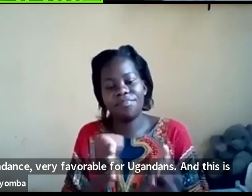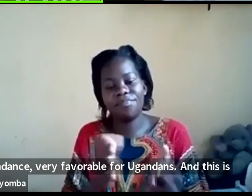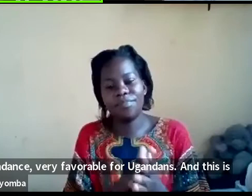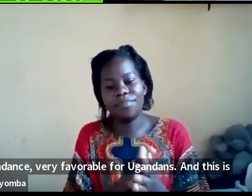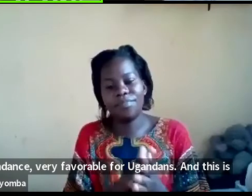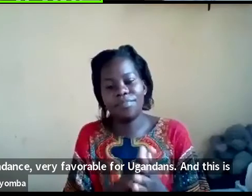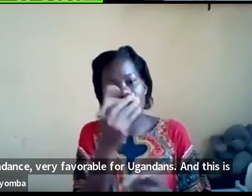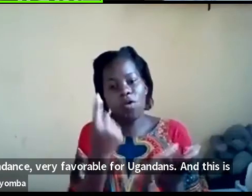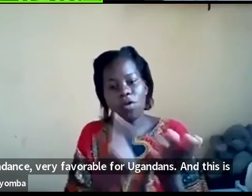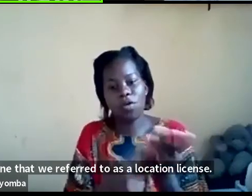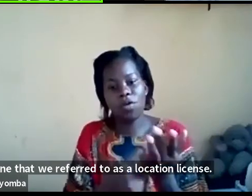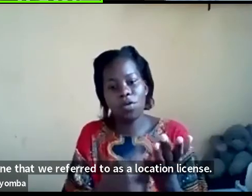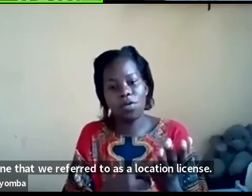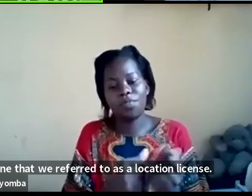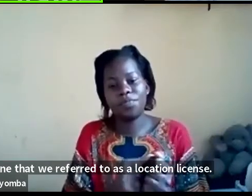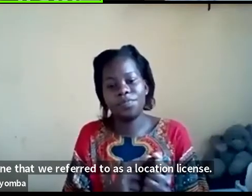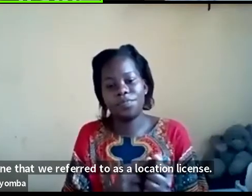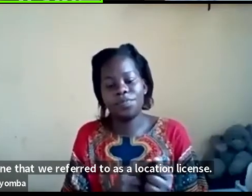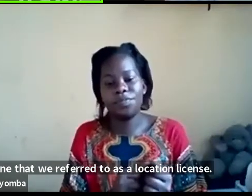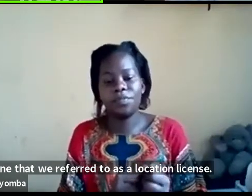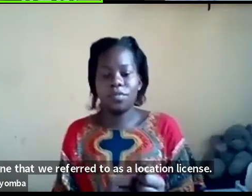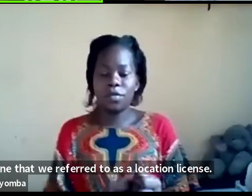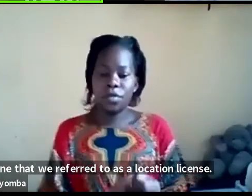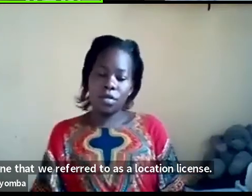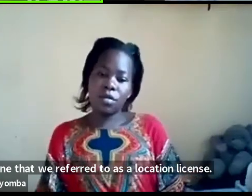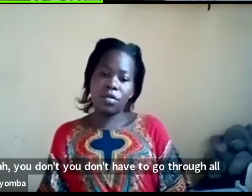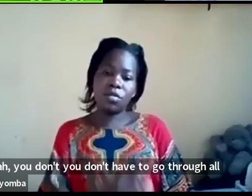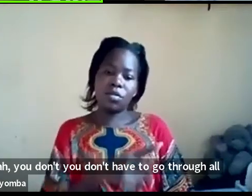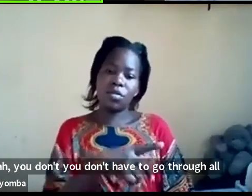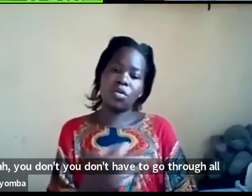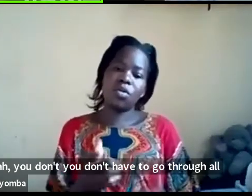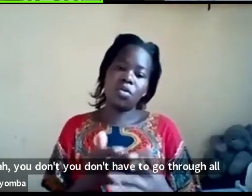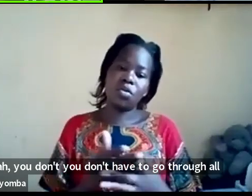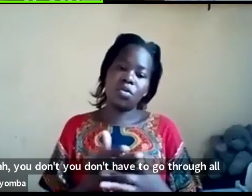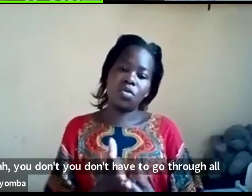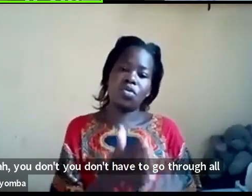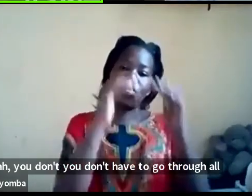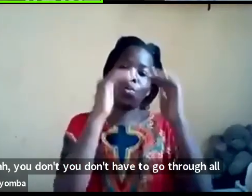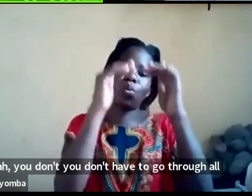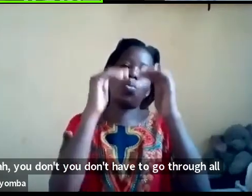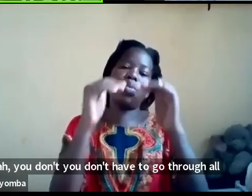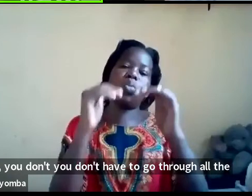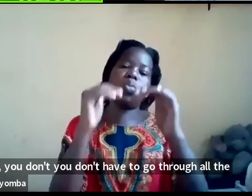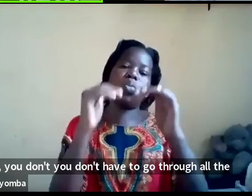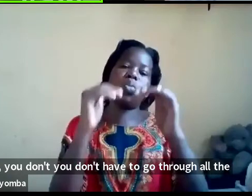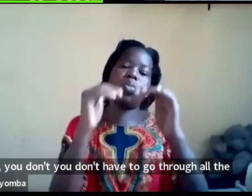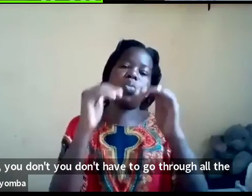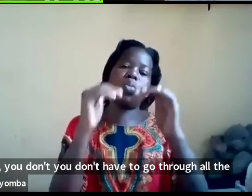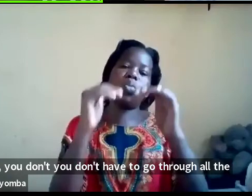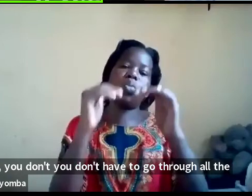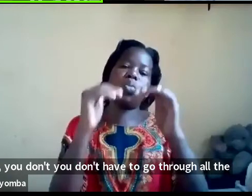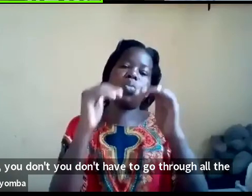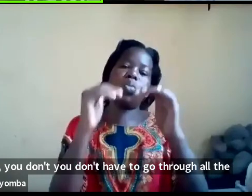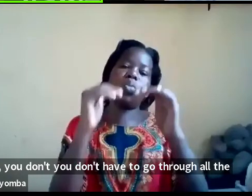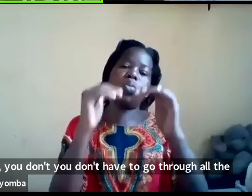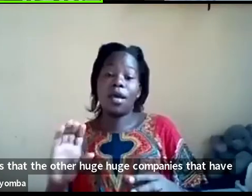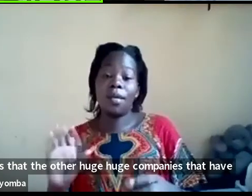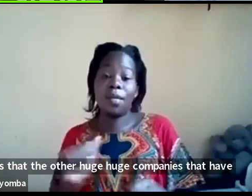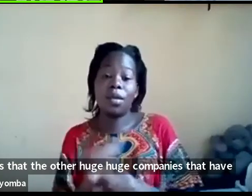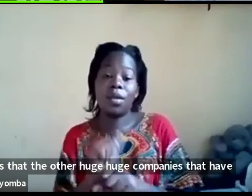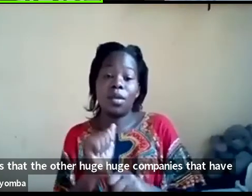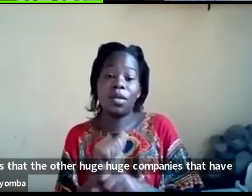license. Yeah, you don't have to go through all the stages that the other huge companies that have